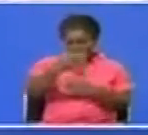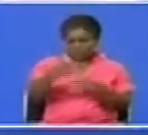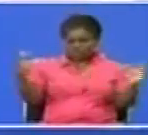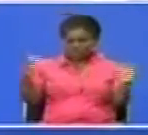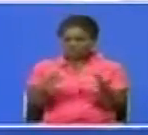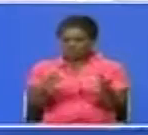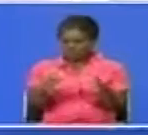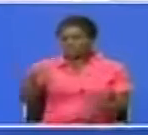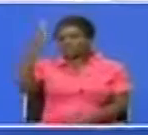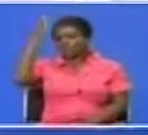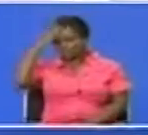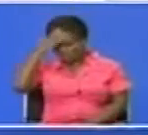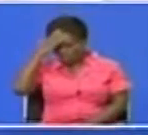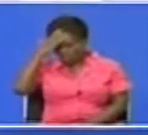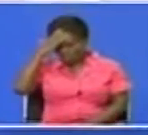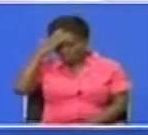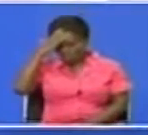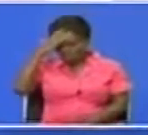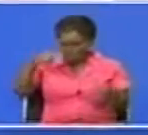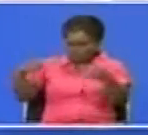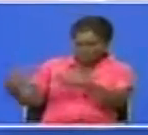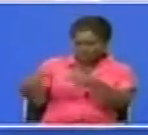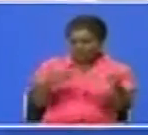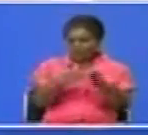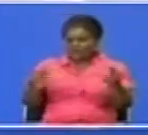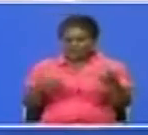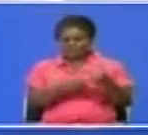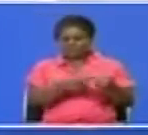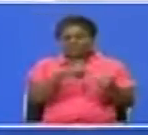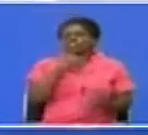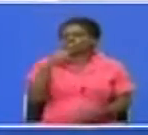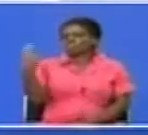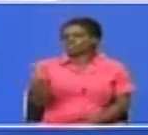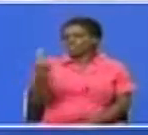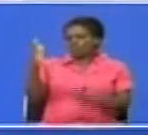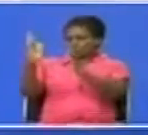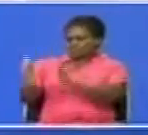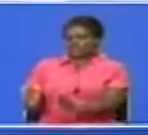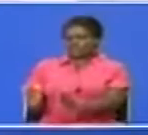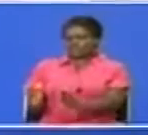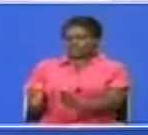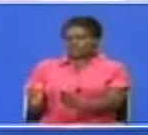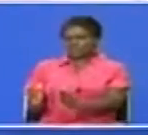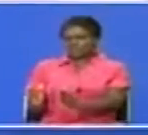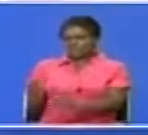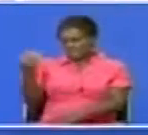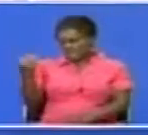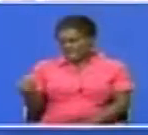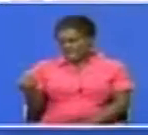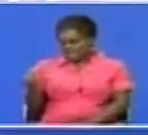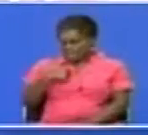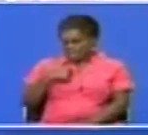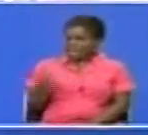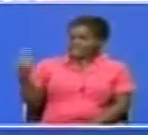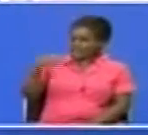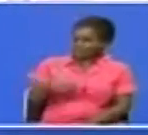community watajua dhidi ya vita dhidi ya ukeketaji sio ya mtu kibinafsi. Ni mimi mmoja ya mtoto yao amekuja